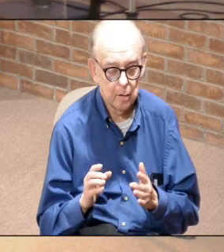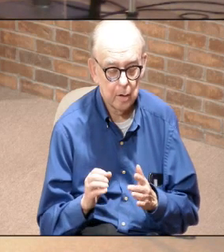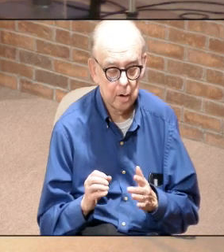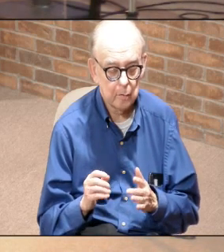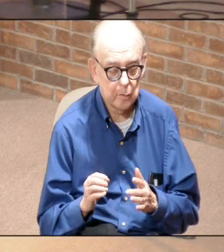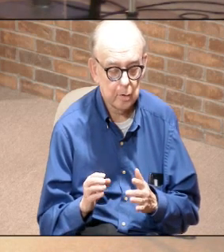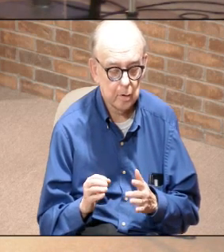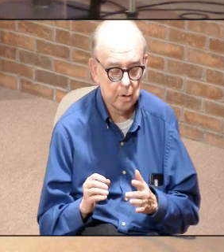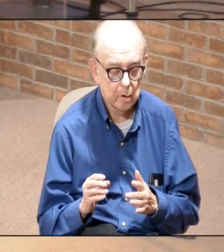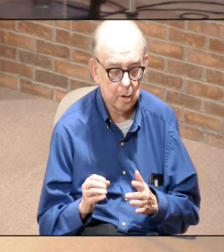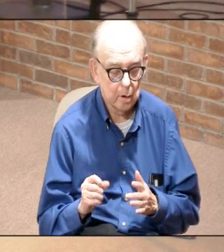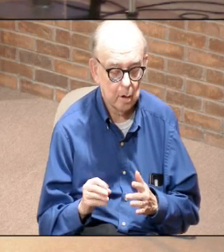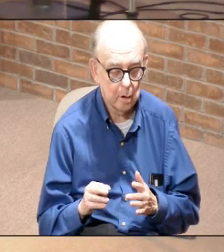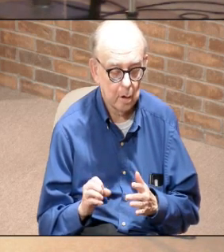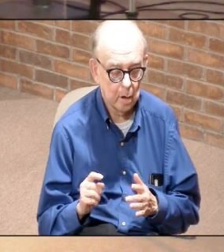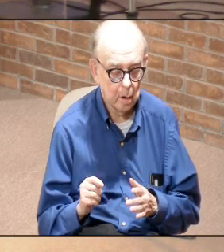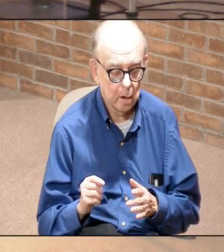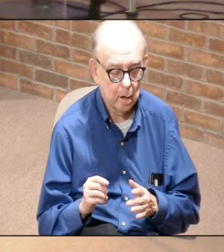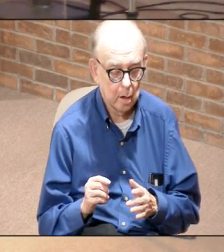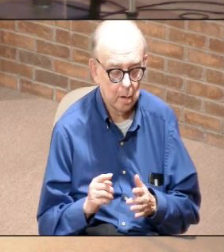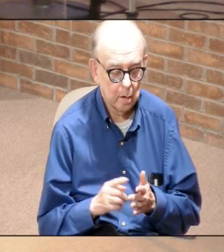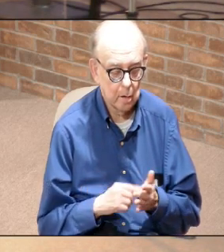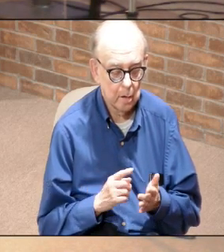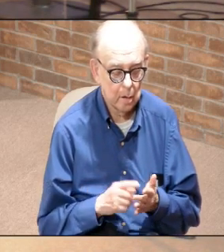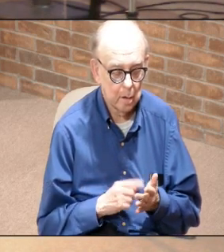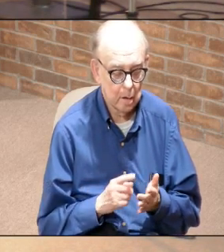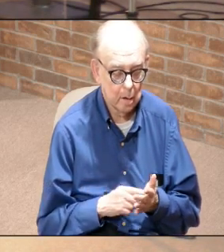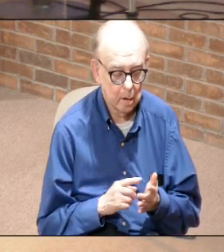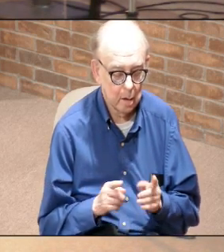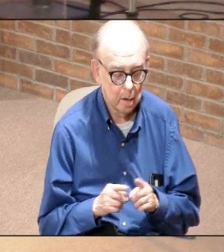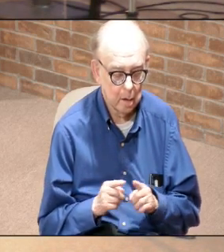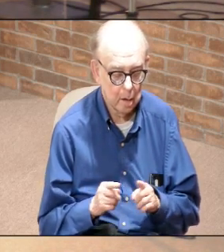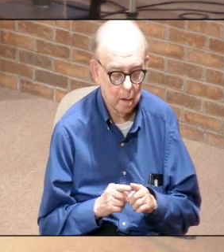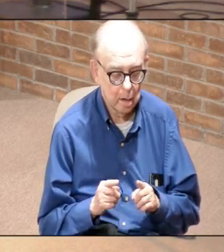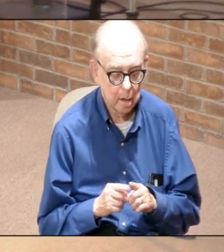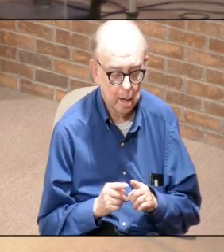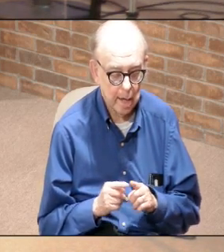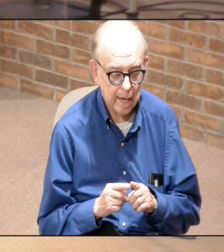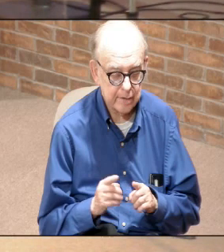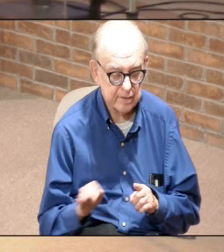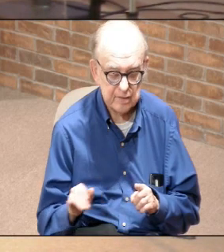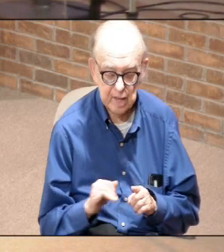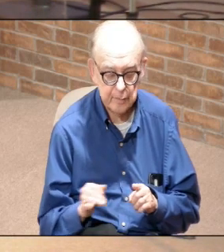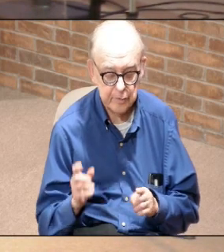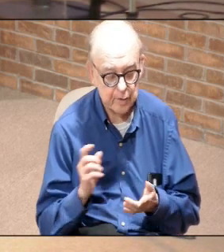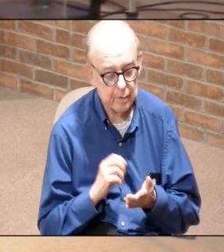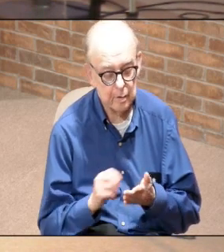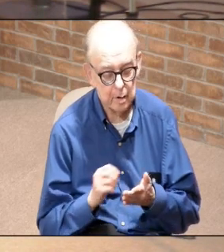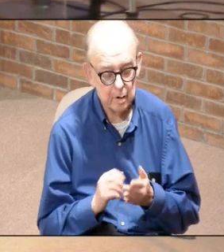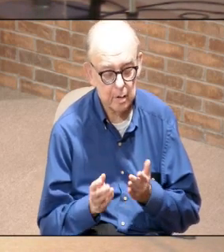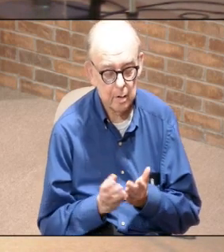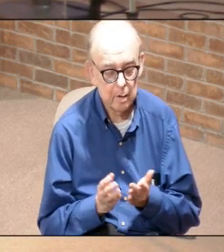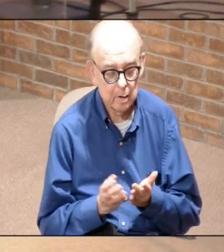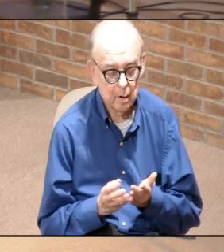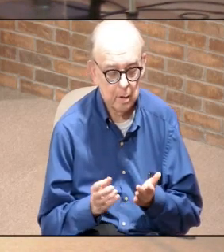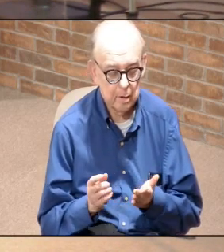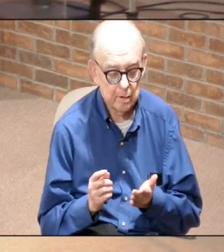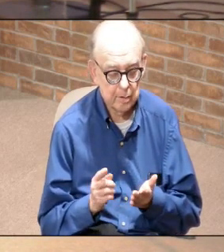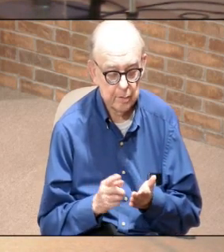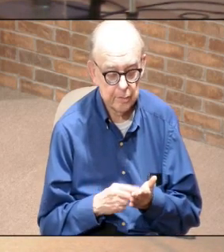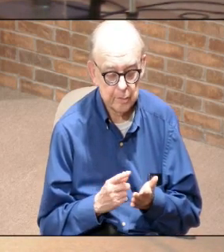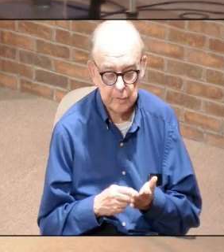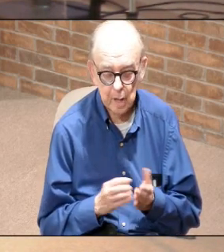cover of a book sometimes as there is in the writing of the book, and sometimes even